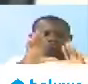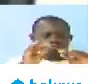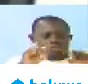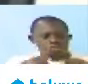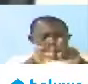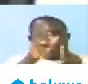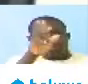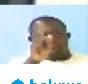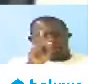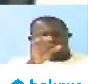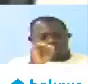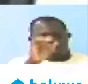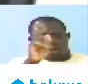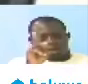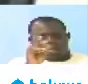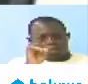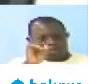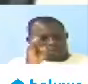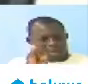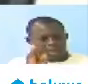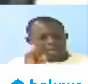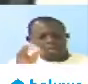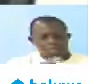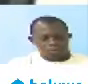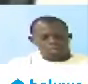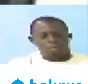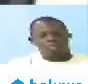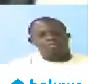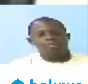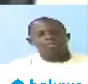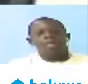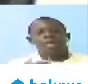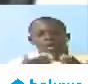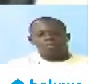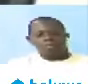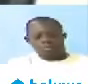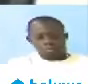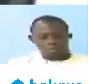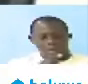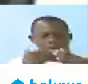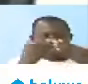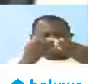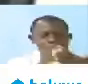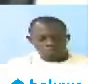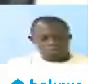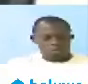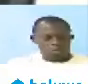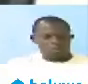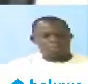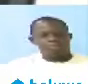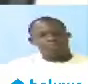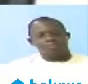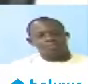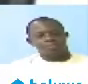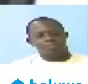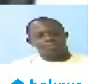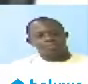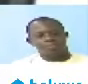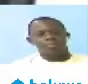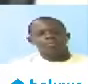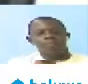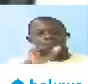to Kukoi, so ata inarafanyako. And they told us that Ablai Sonko be